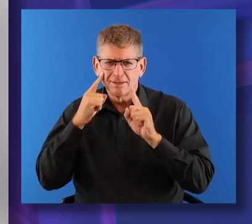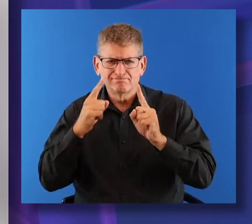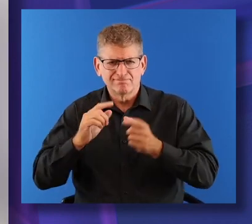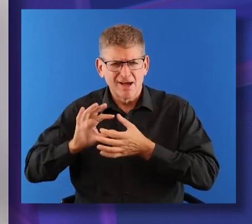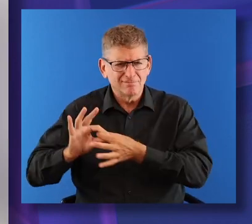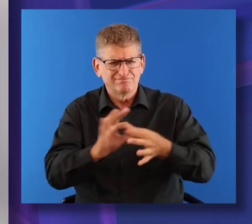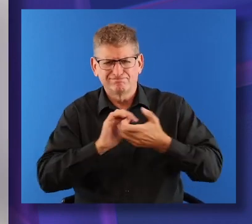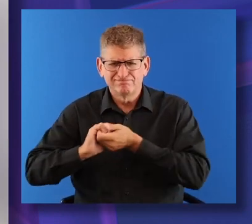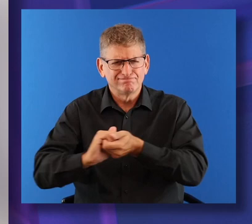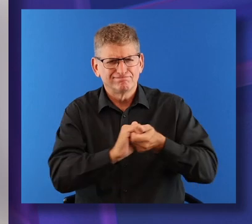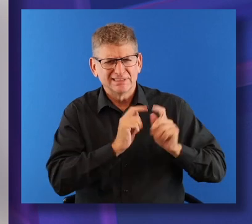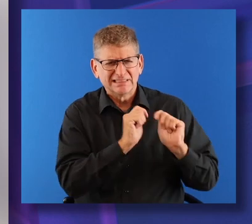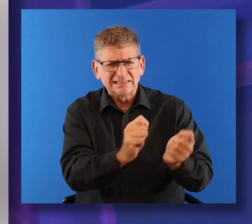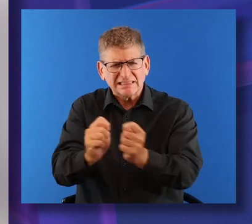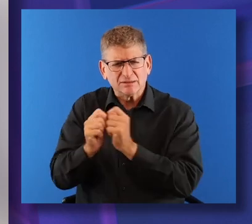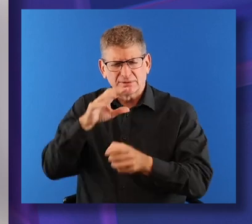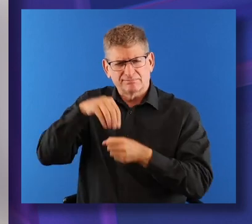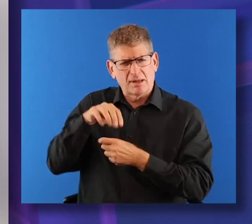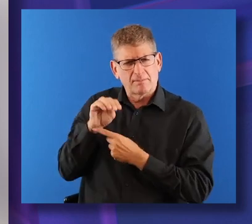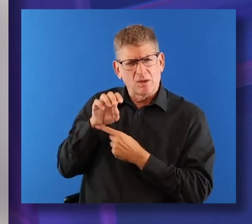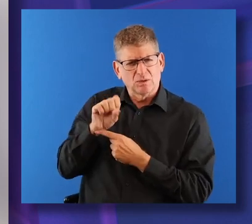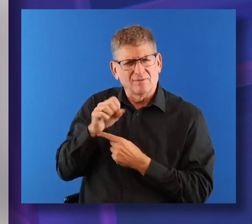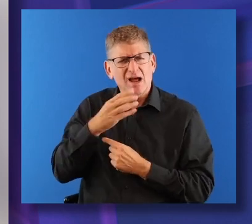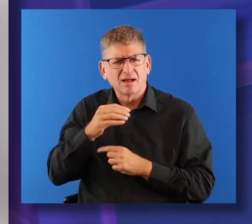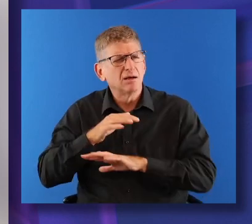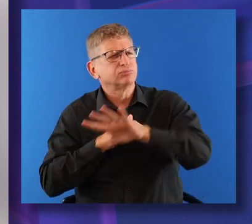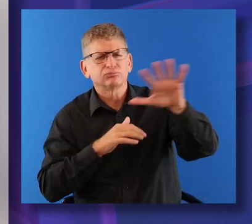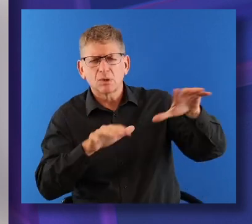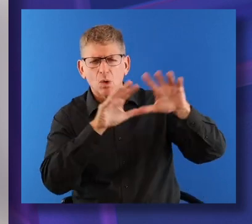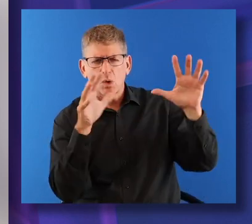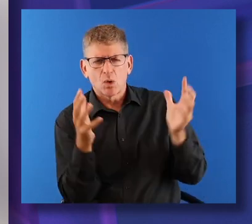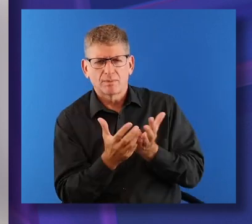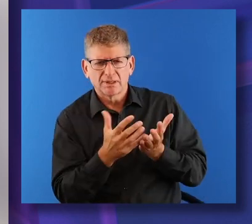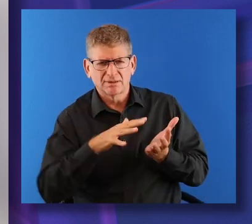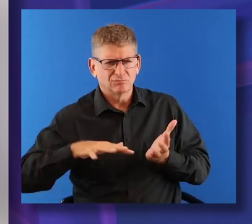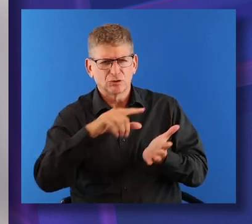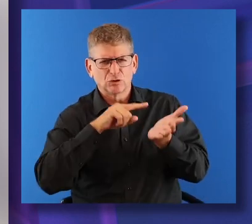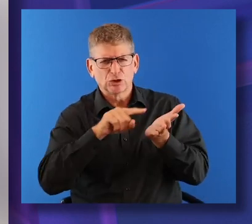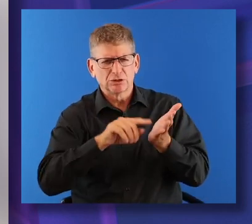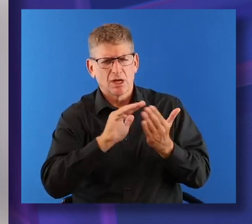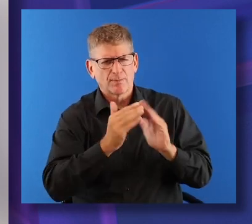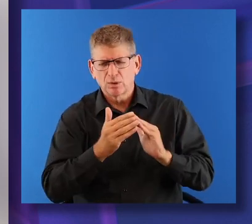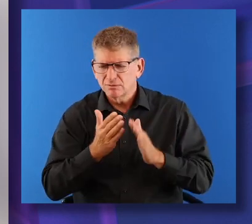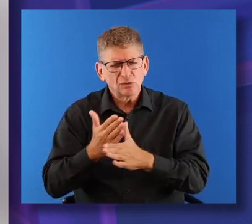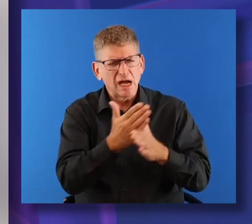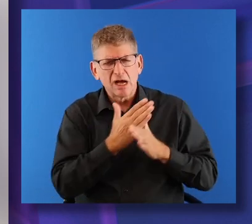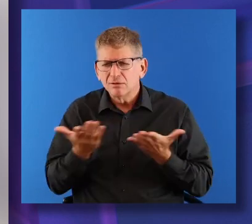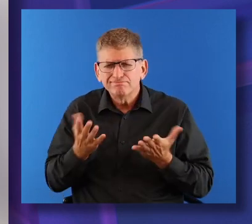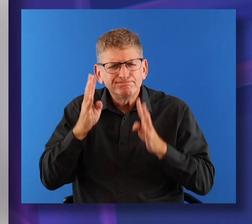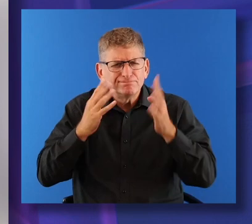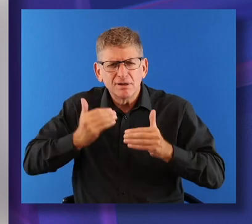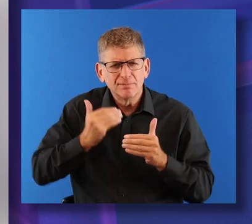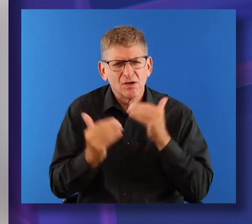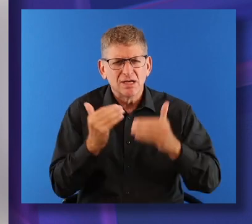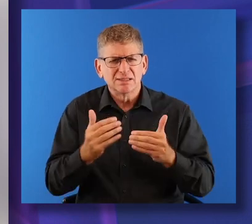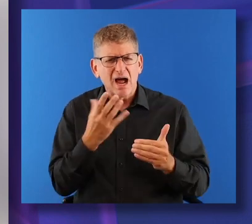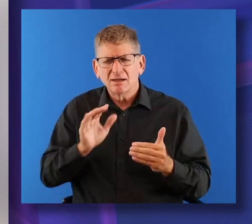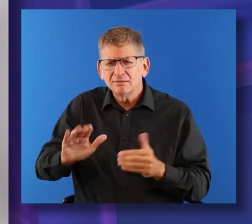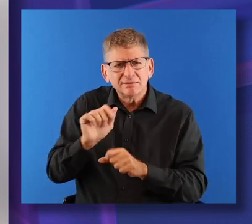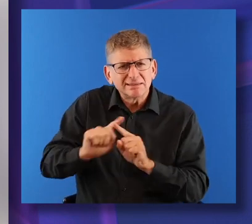within Microsoft and with the global research community to share progress and explore advances that could empower